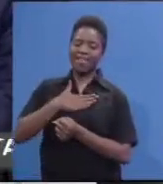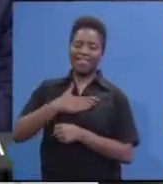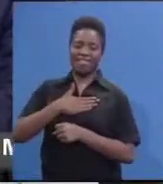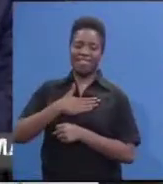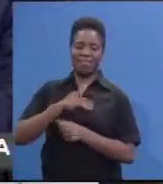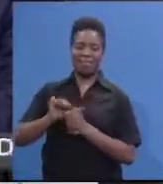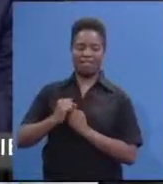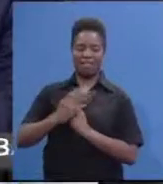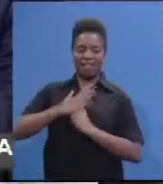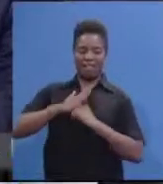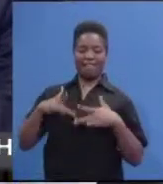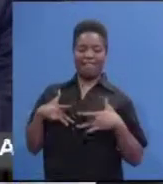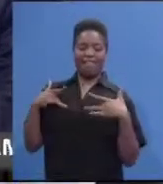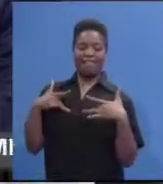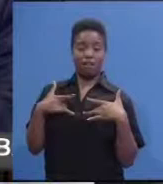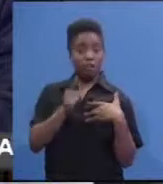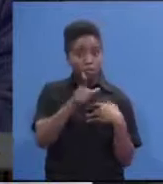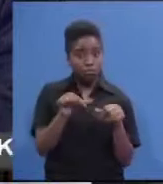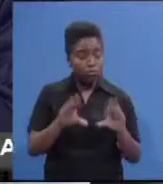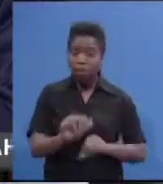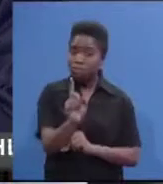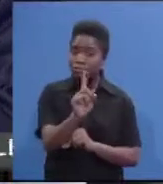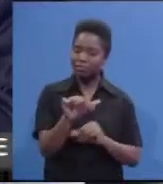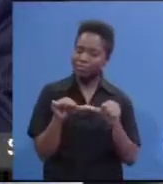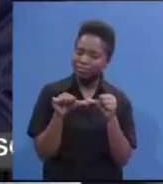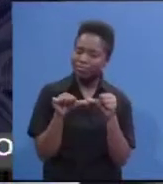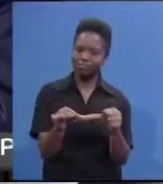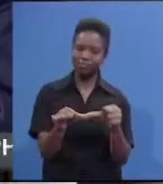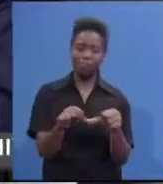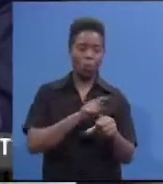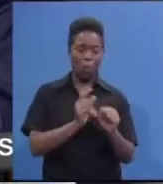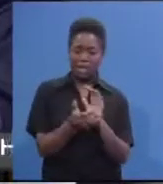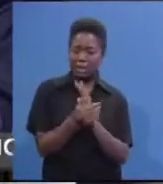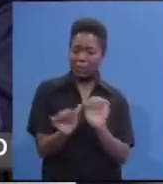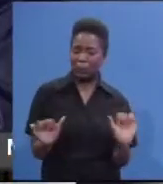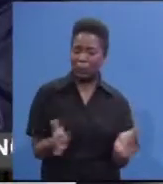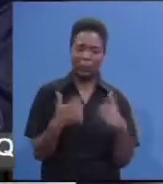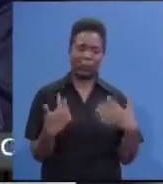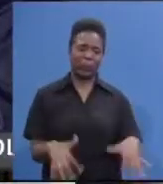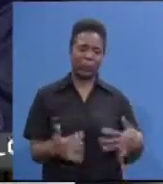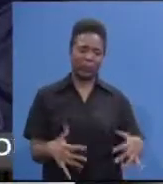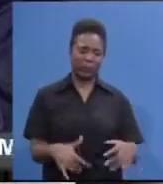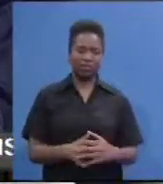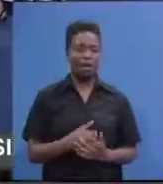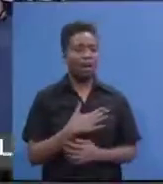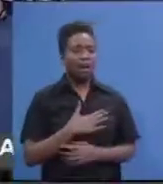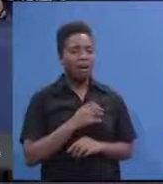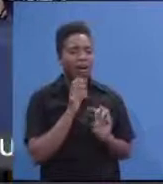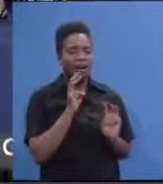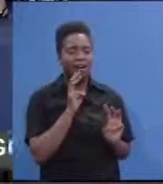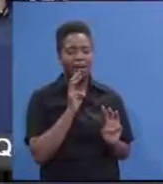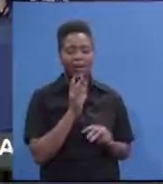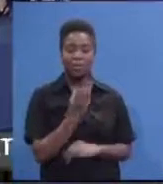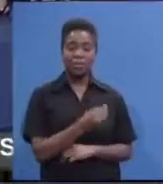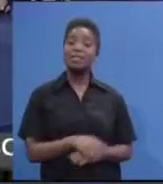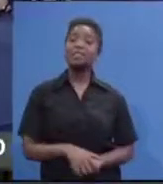continue. You must continue this because this is a great blessing that you have for our country. Oh, wonderful. Yeah, it was really beautiful. I